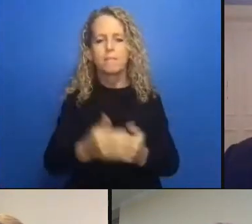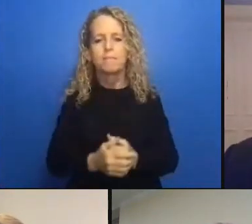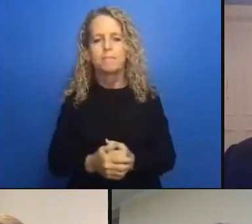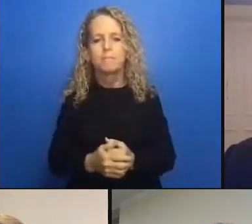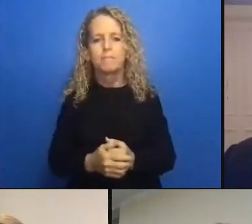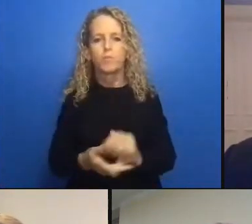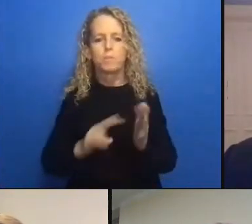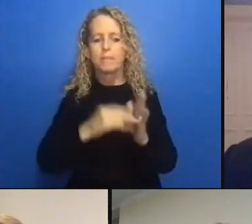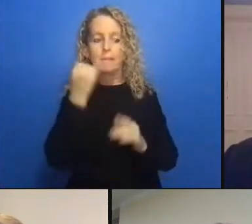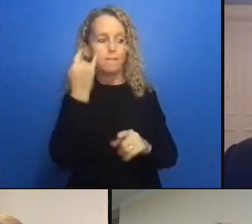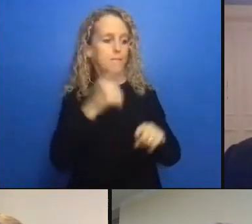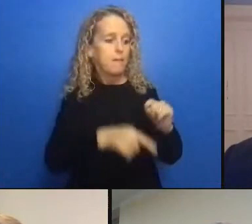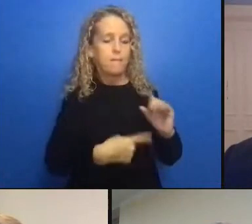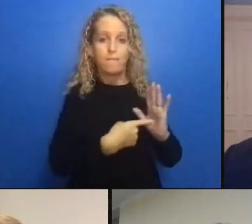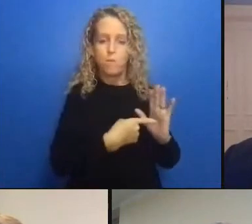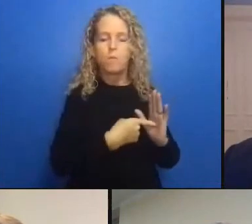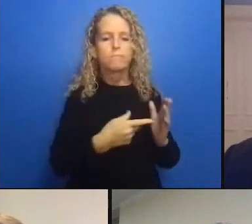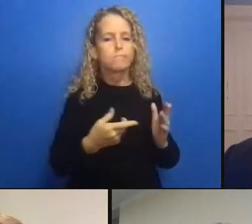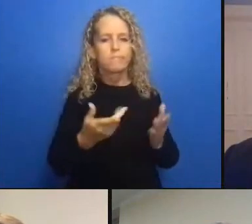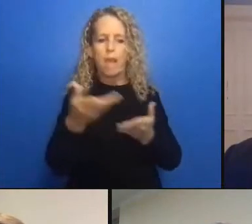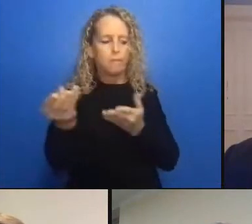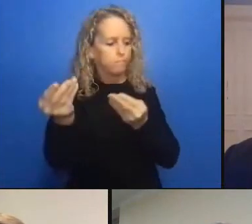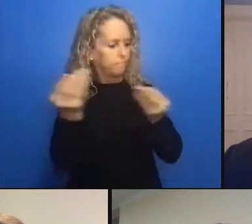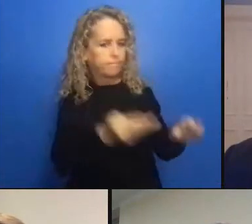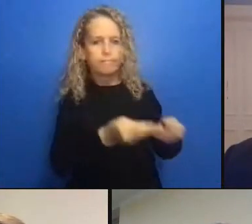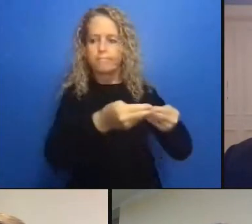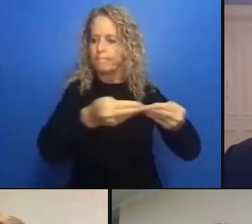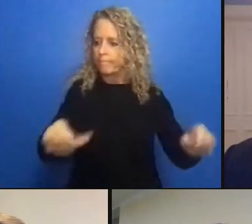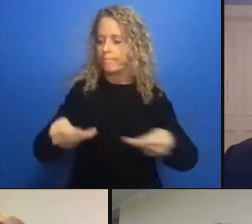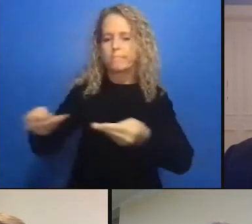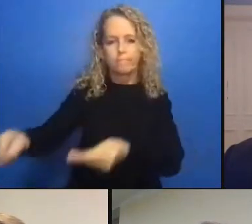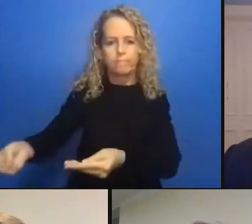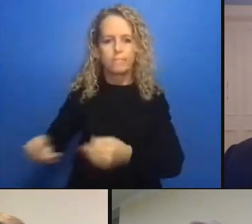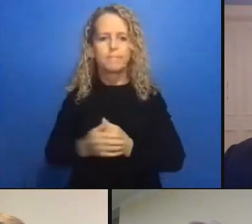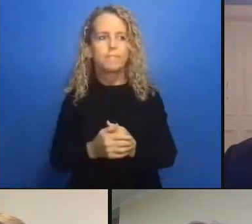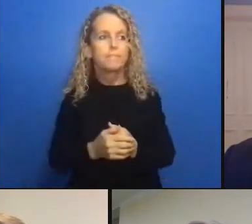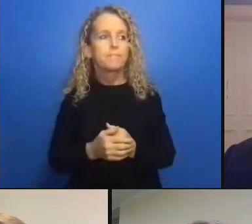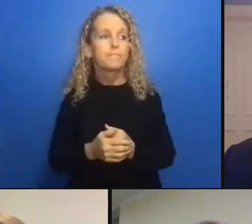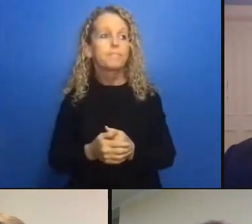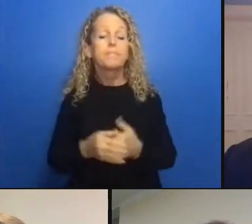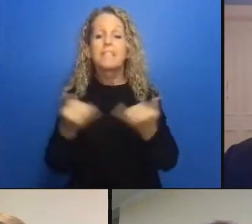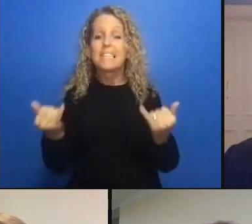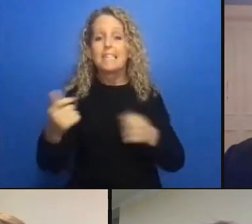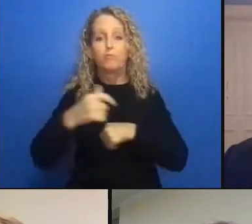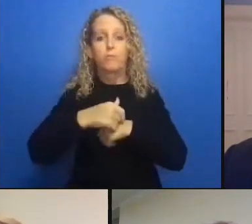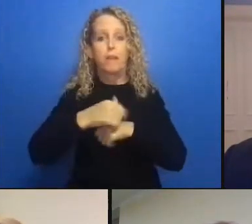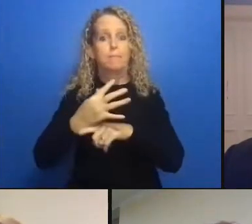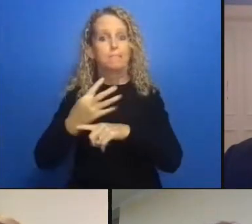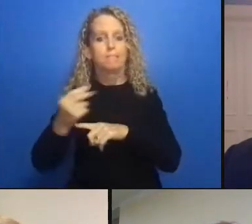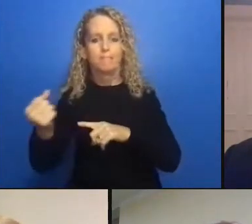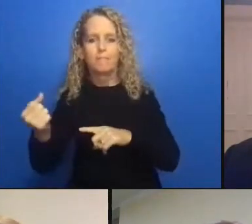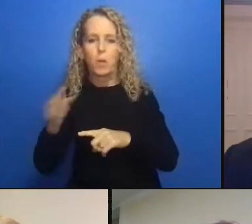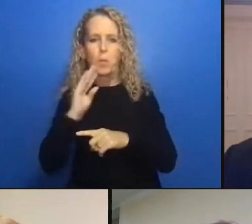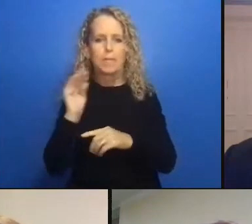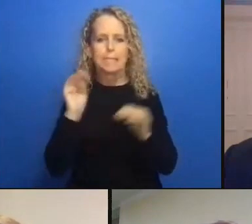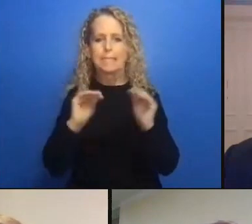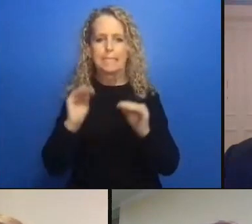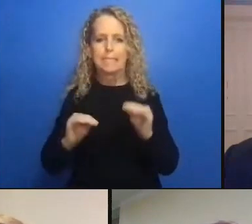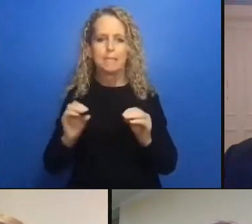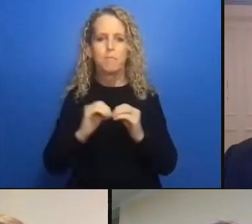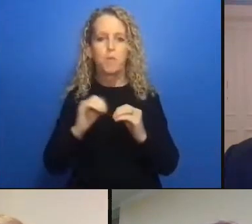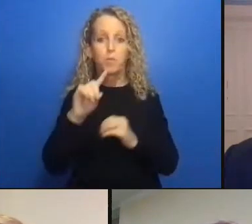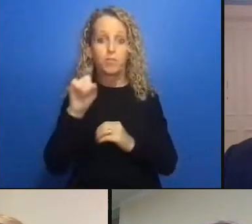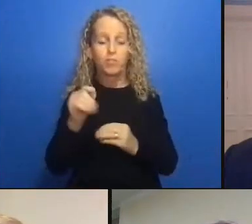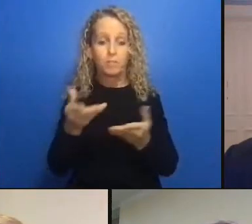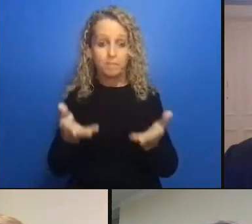Wow, fantastic. Okay, we don't have a whole lot of time left, so I'm going to try to stick in some questions here. From Nicole, what